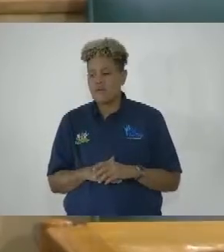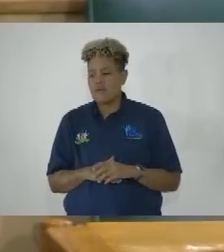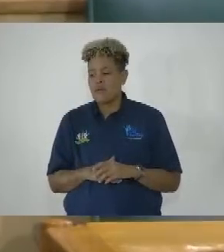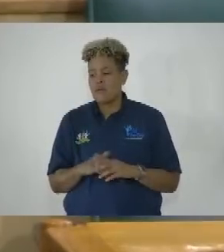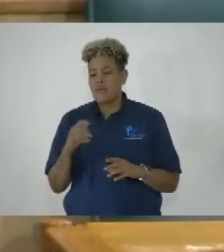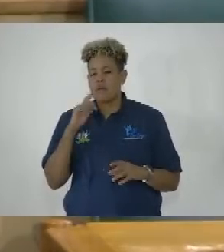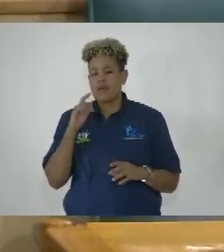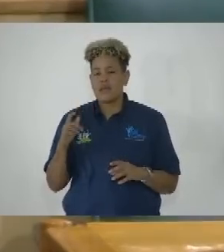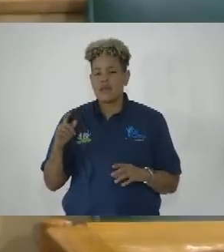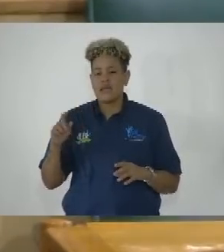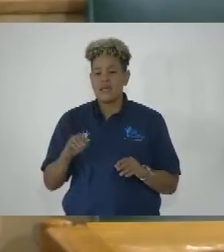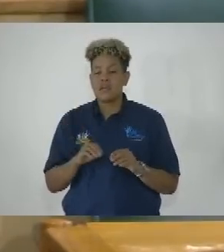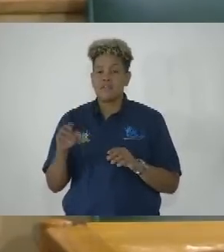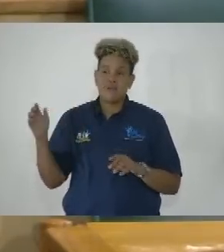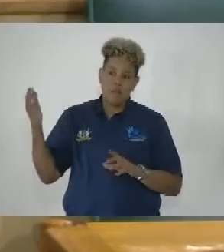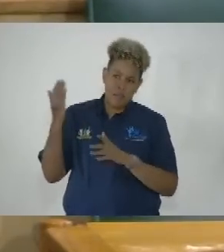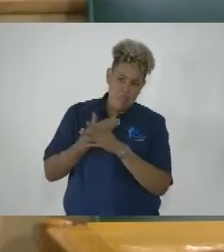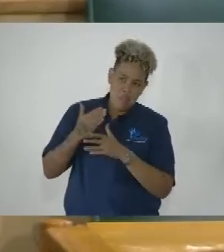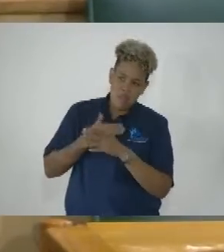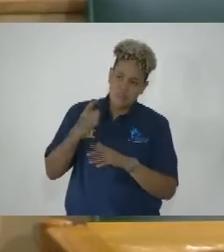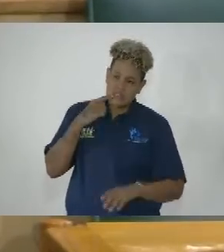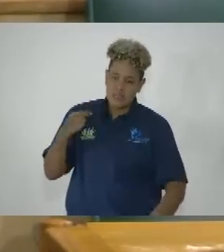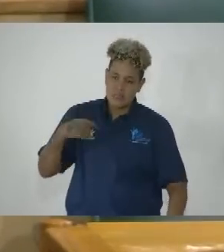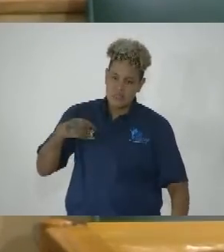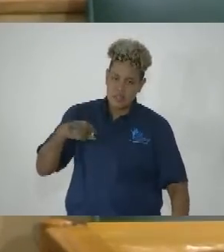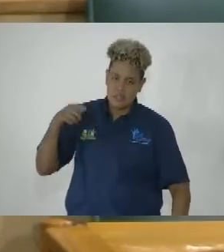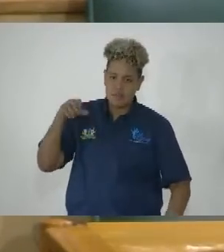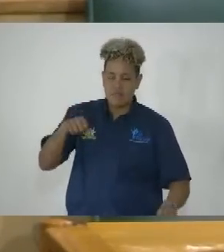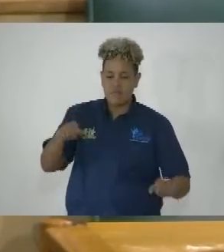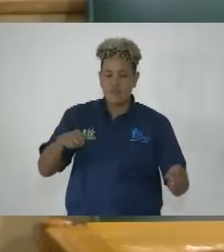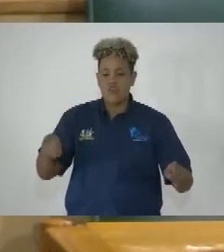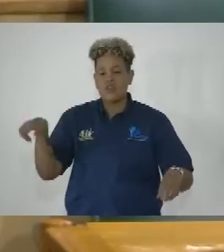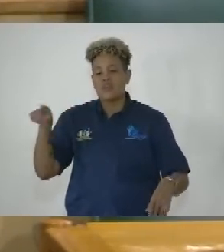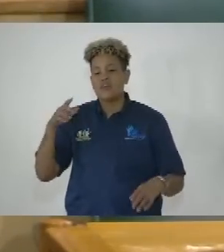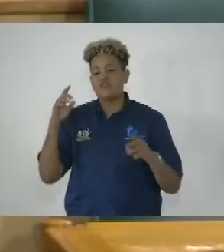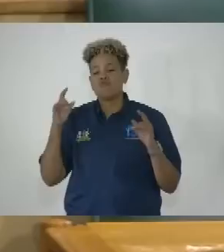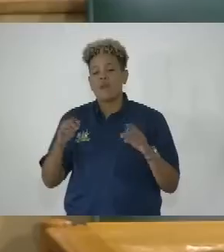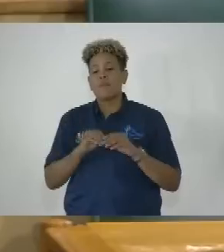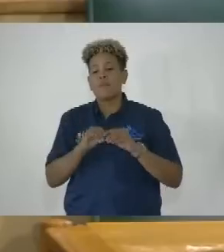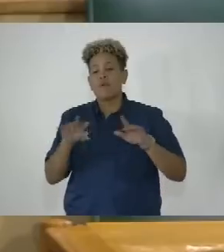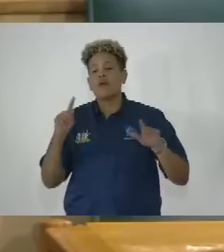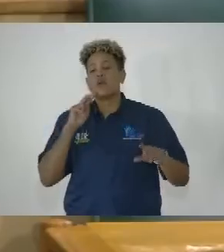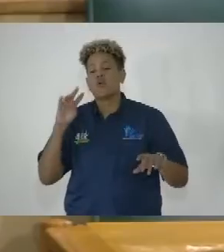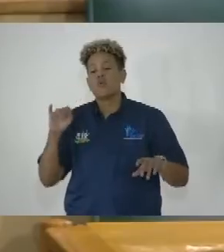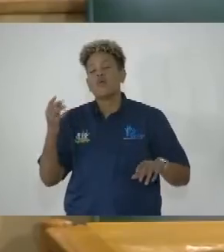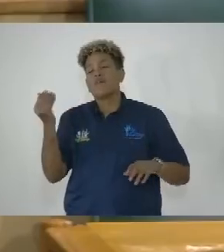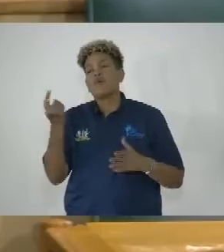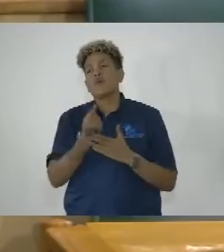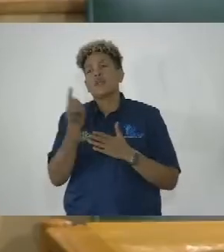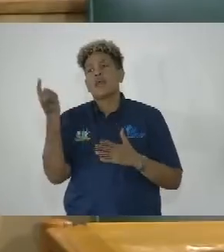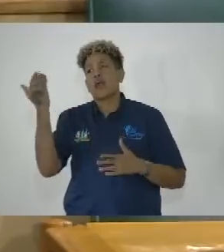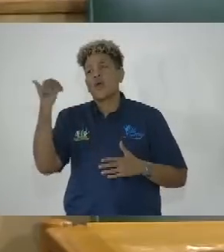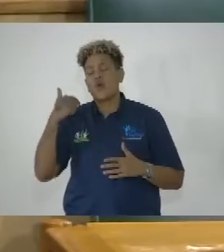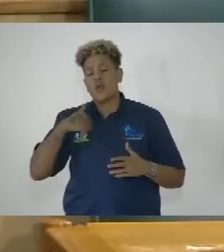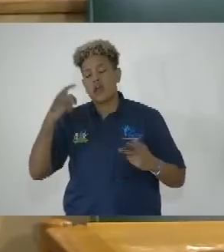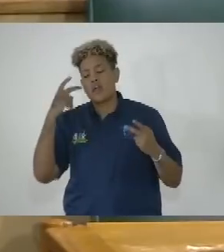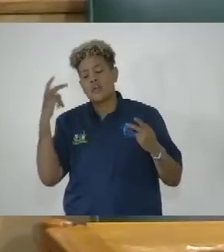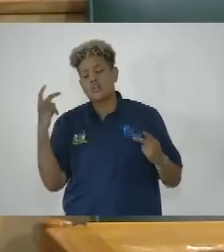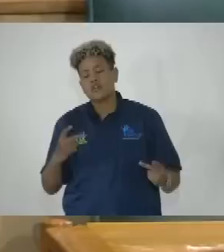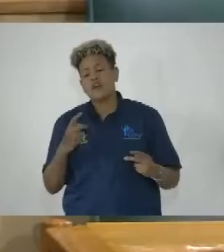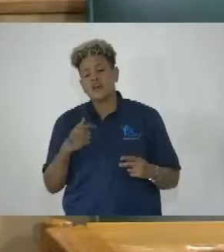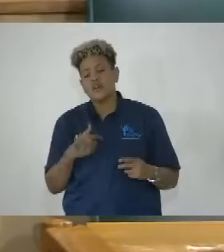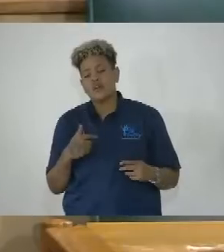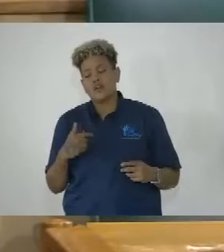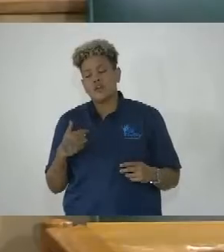Cronyism is rampant. In fact, just a few days ago, I saw, and I don't know if any of